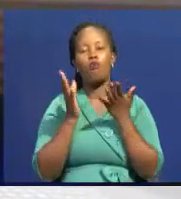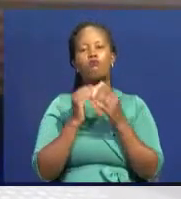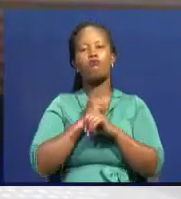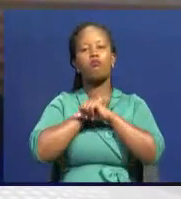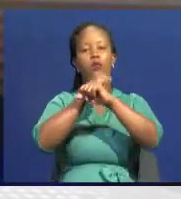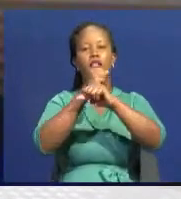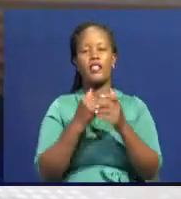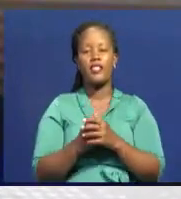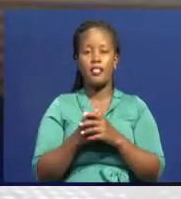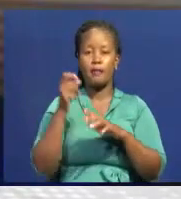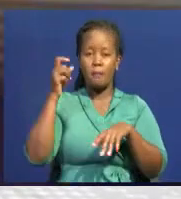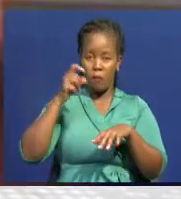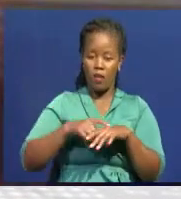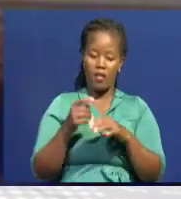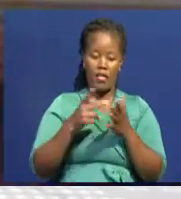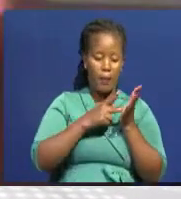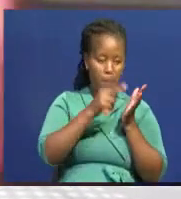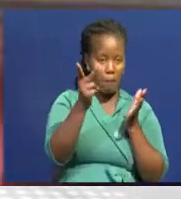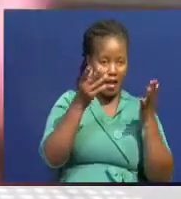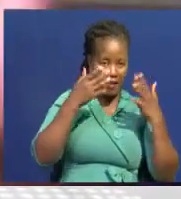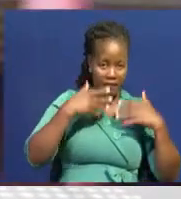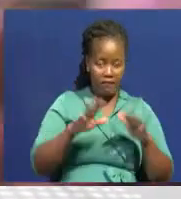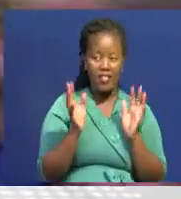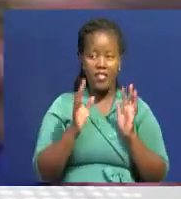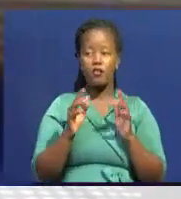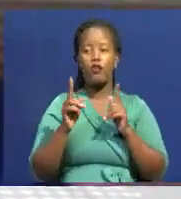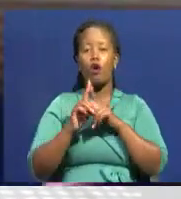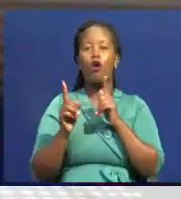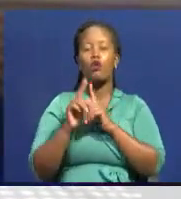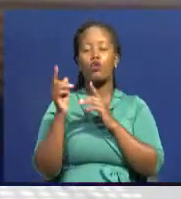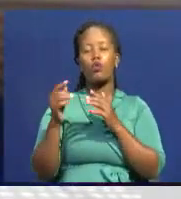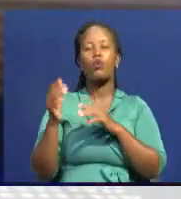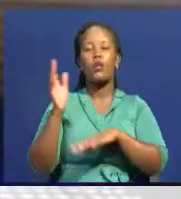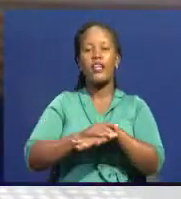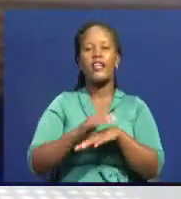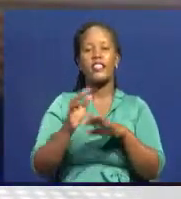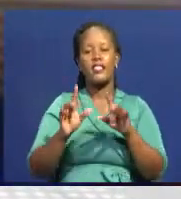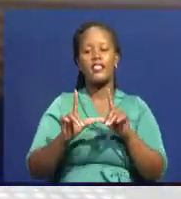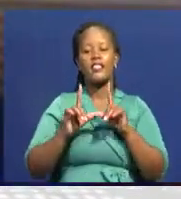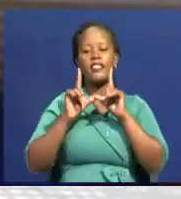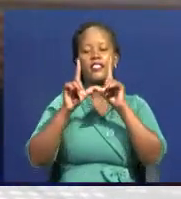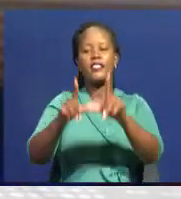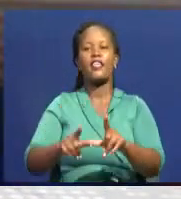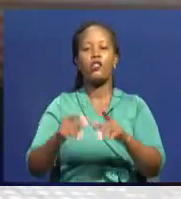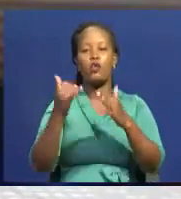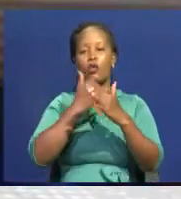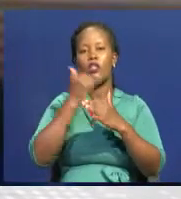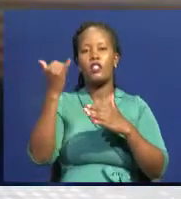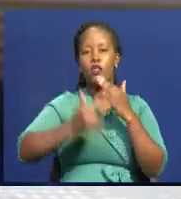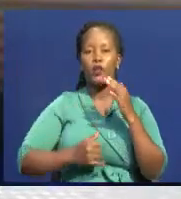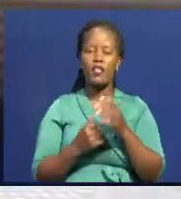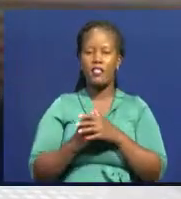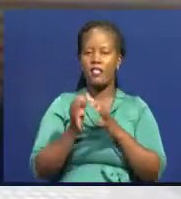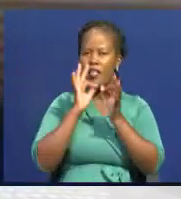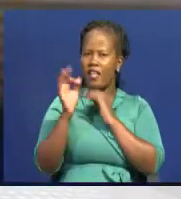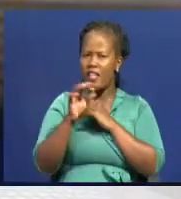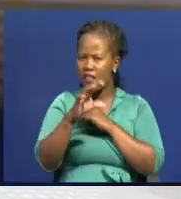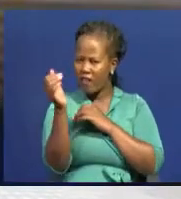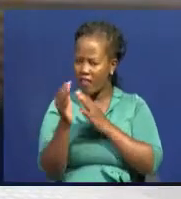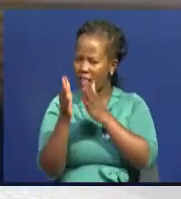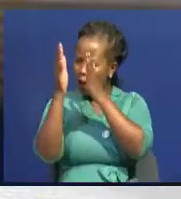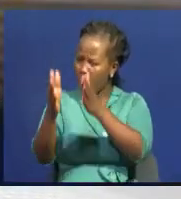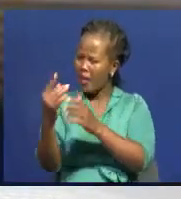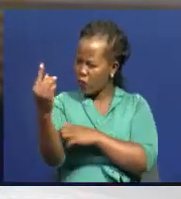I purchase the property, then I also buy title insurance for it, which means if some other guy comes and tries to claim